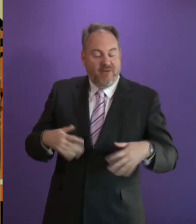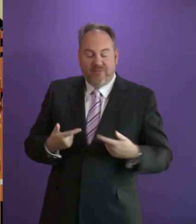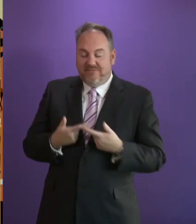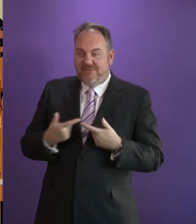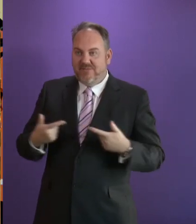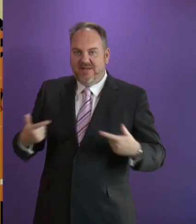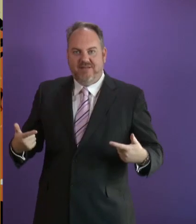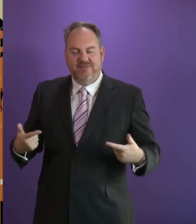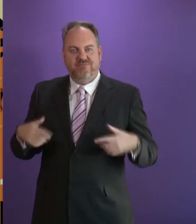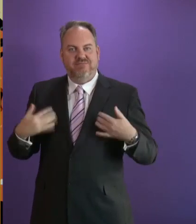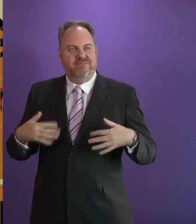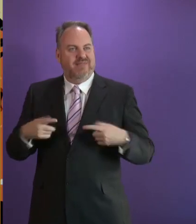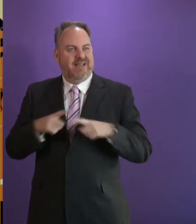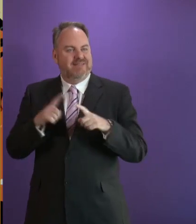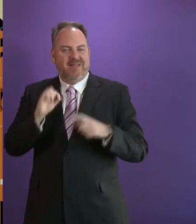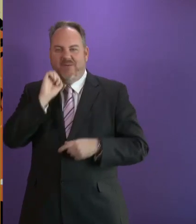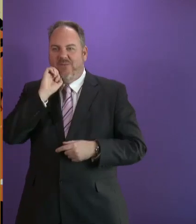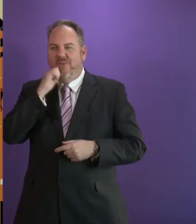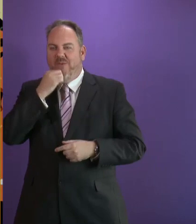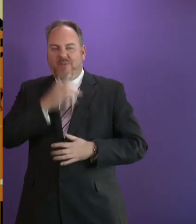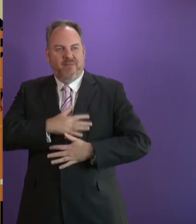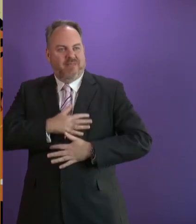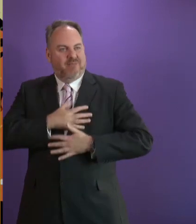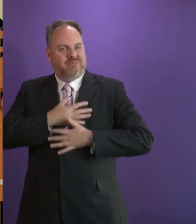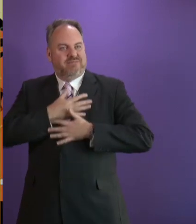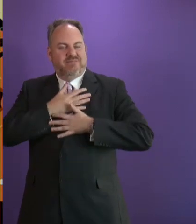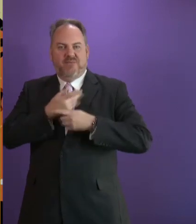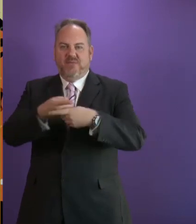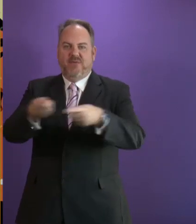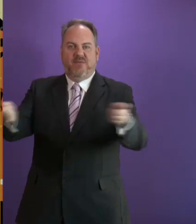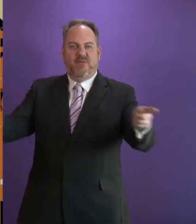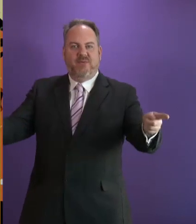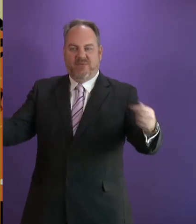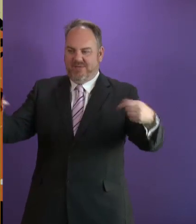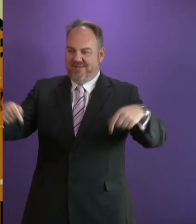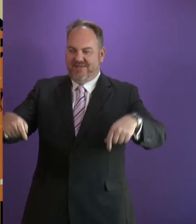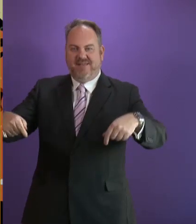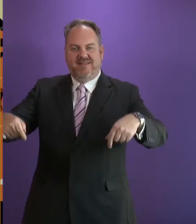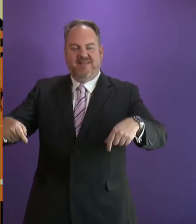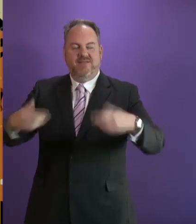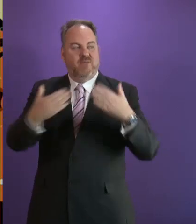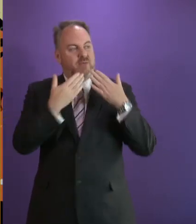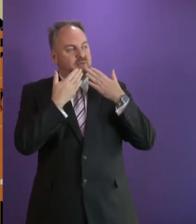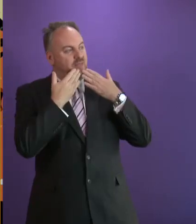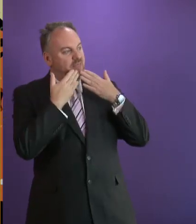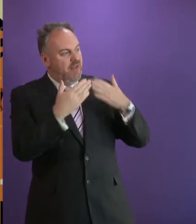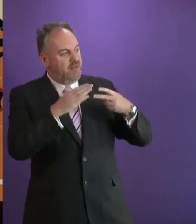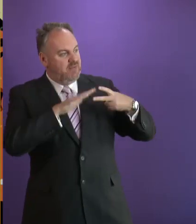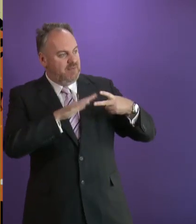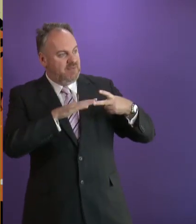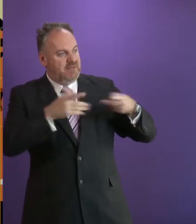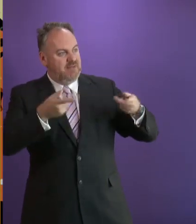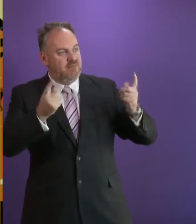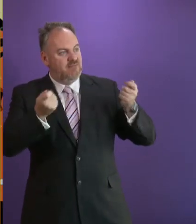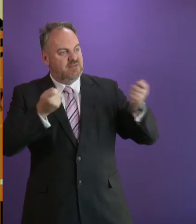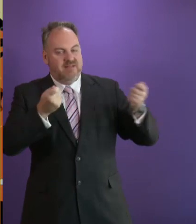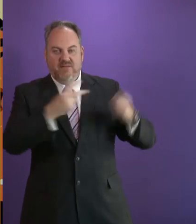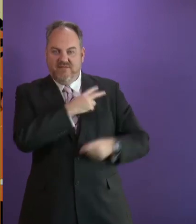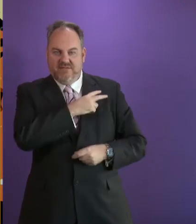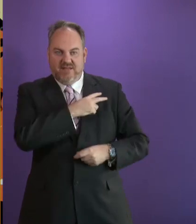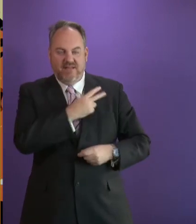at the same time, there's so much warmth in being in front of you all. So thank you for the introduction, Deputy Presiding Officer. Thank you to Lee and Hannah